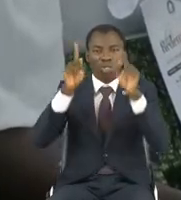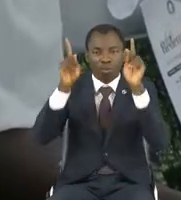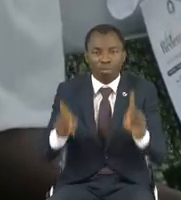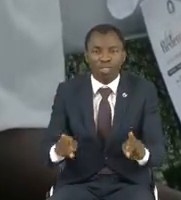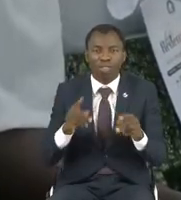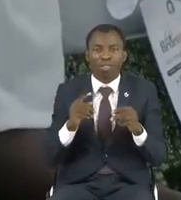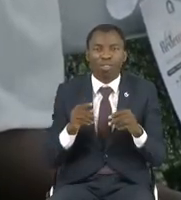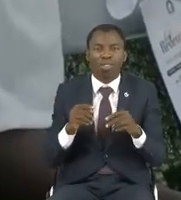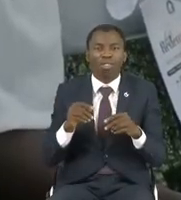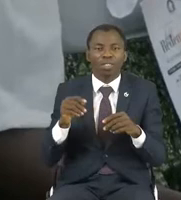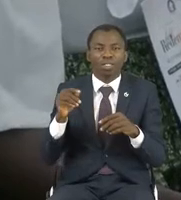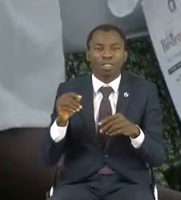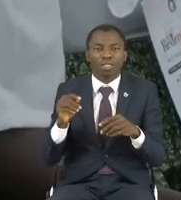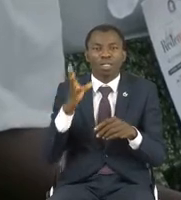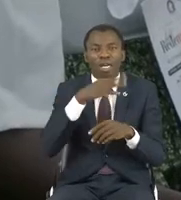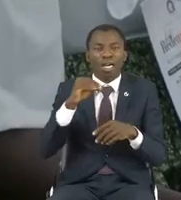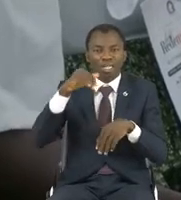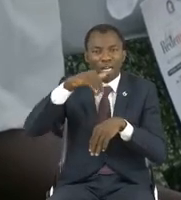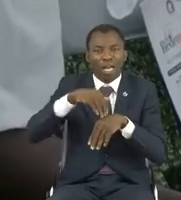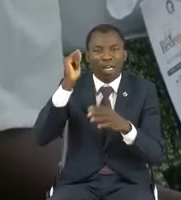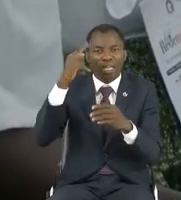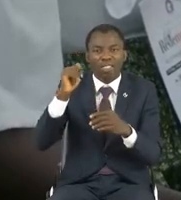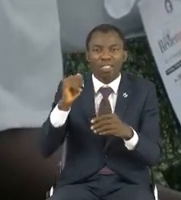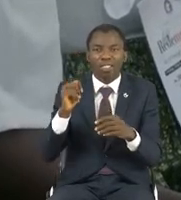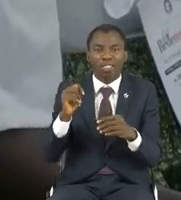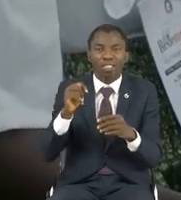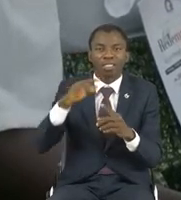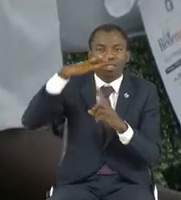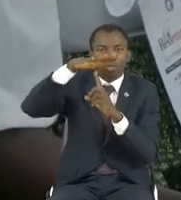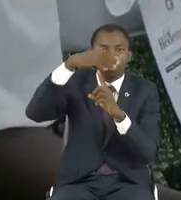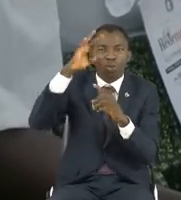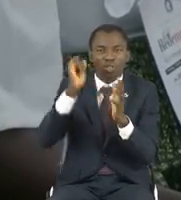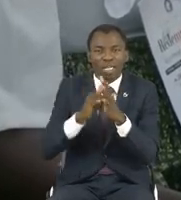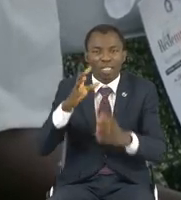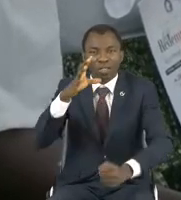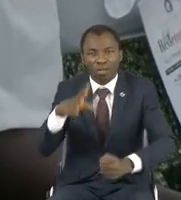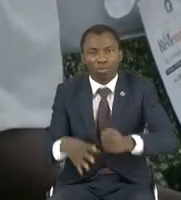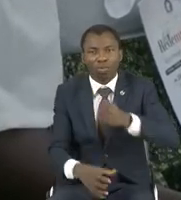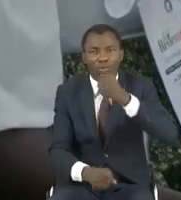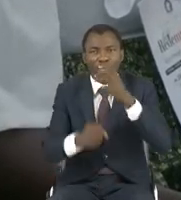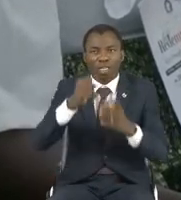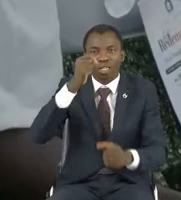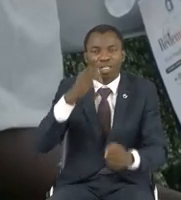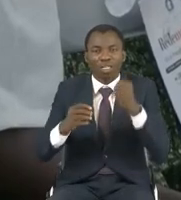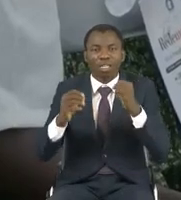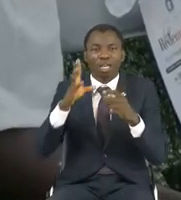the top of the well threw the rope down. And he says, hold it